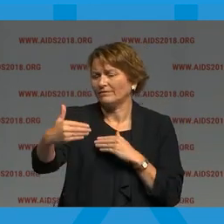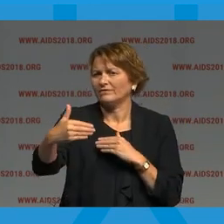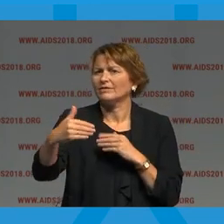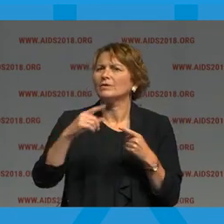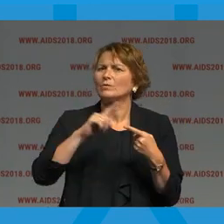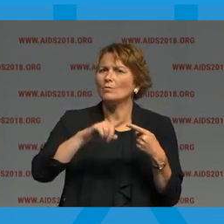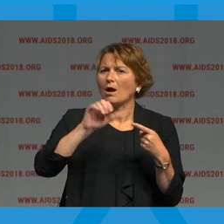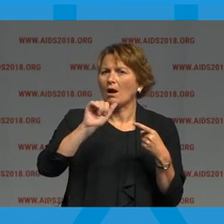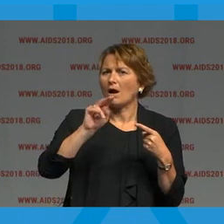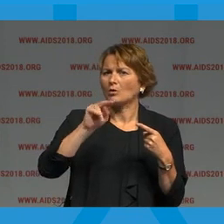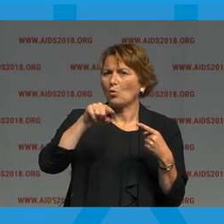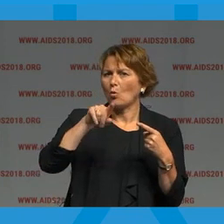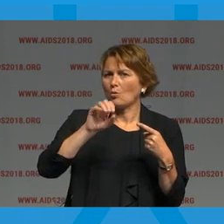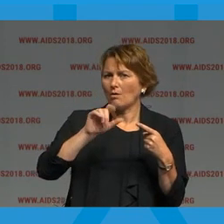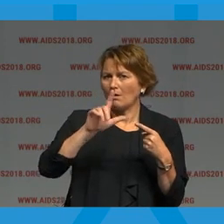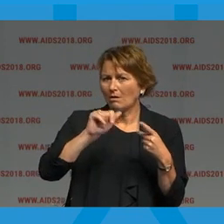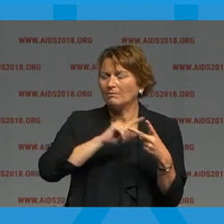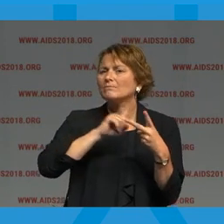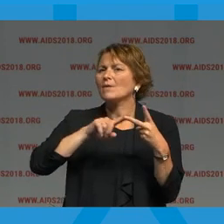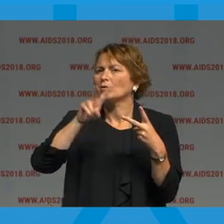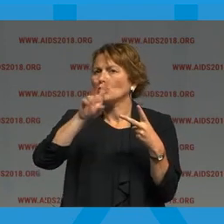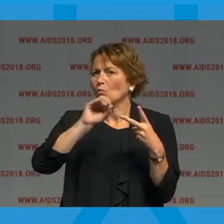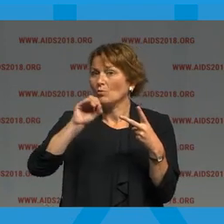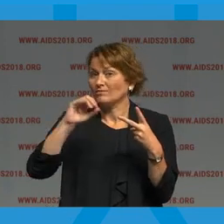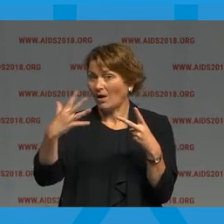2001 in Nigeria.